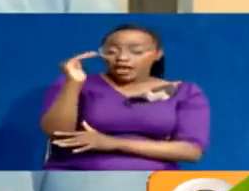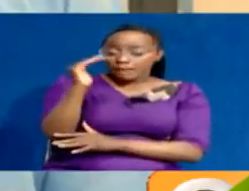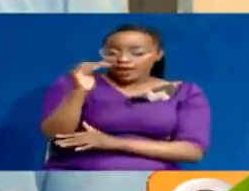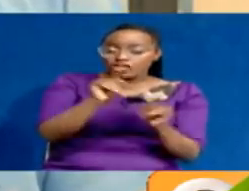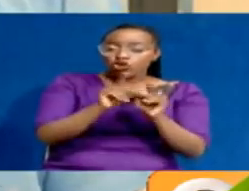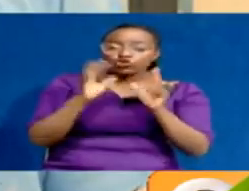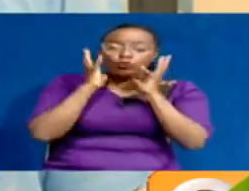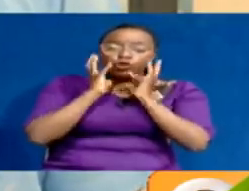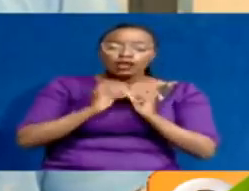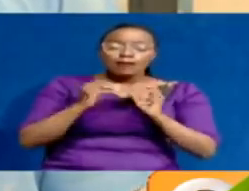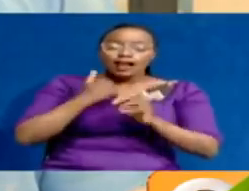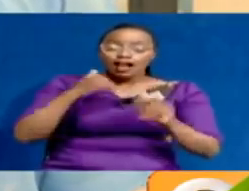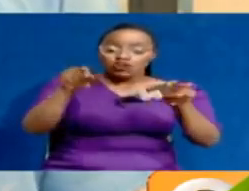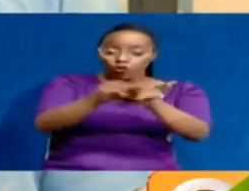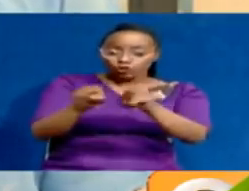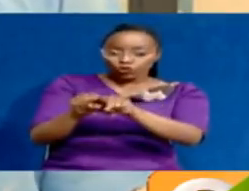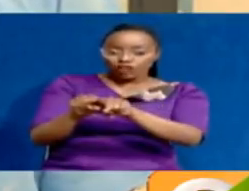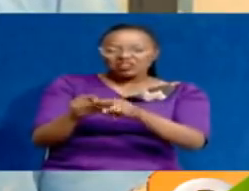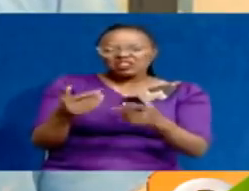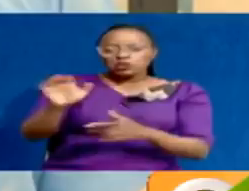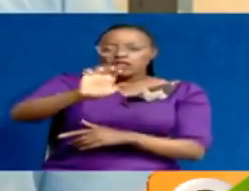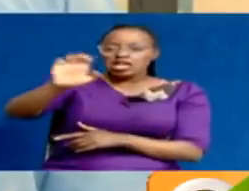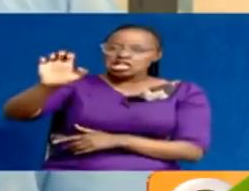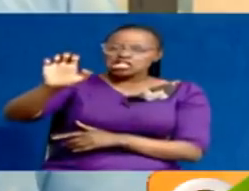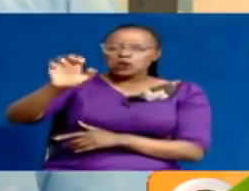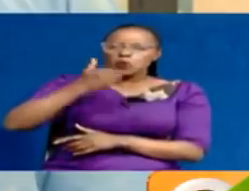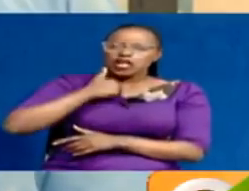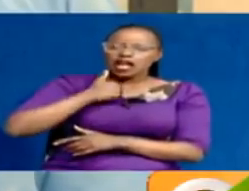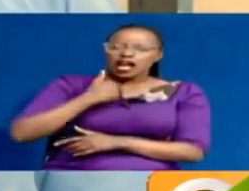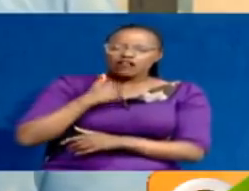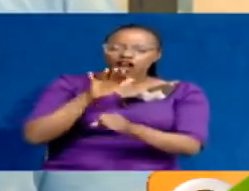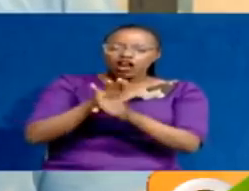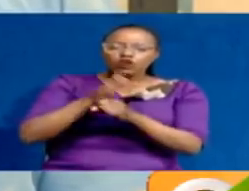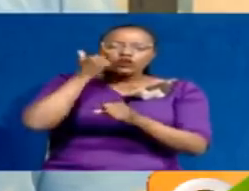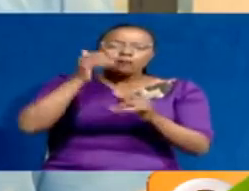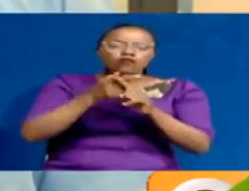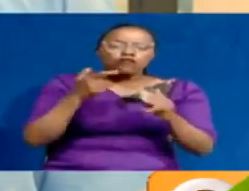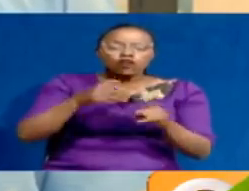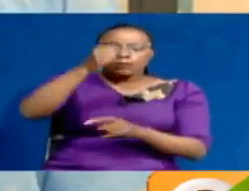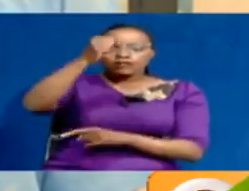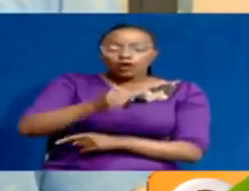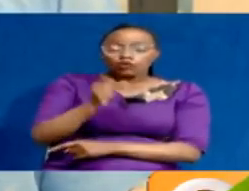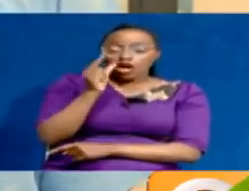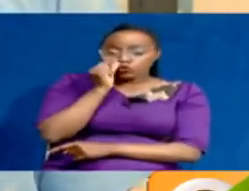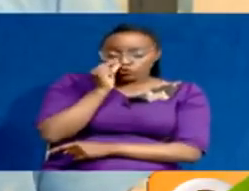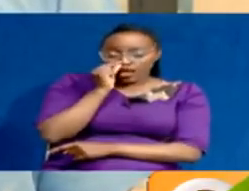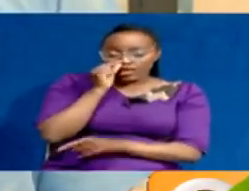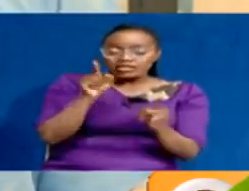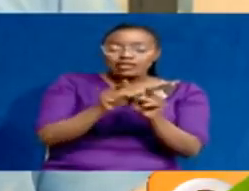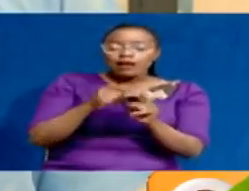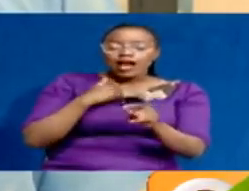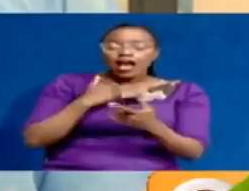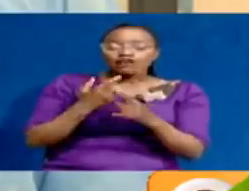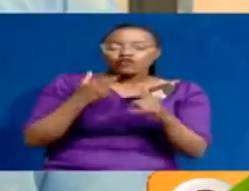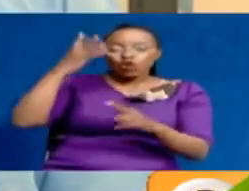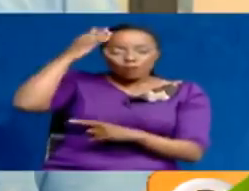and Mozambique as well. And to our east, we had lots of patients from South Sudan. We had patients